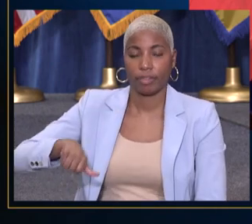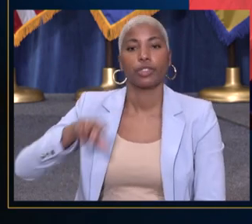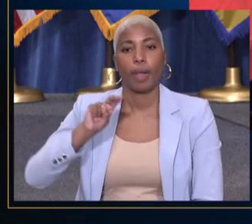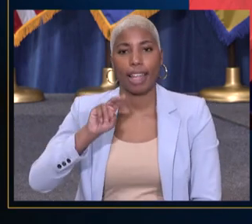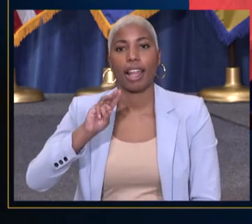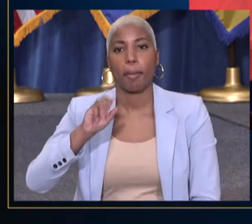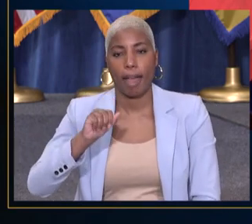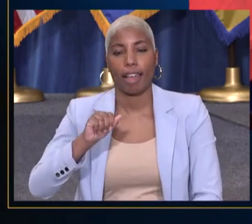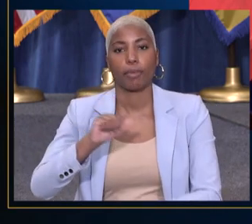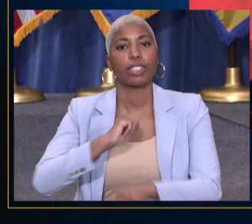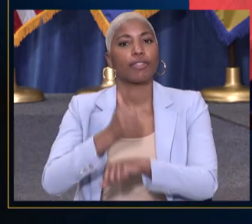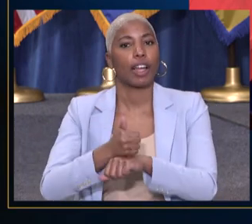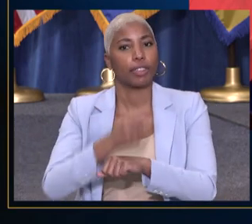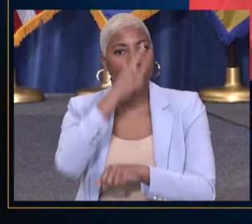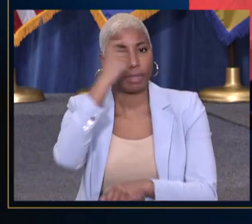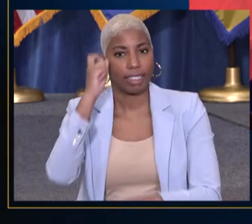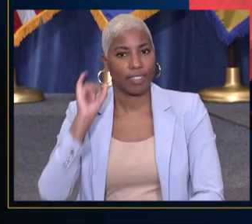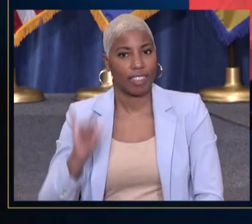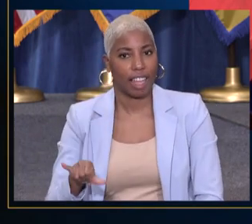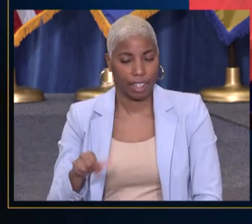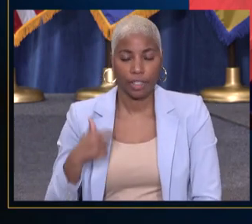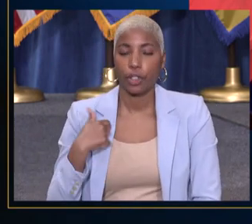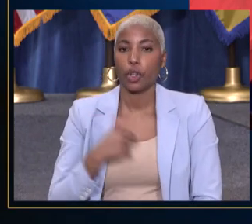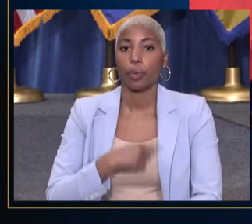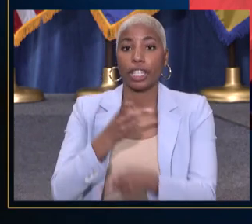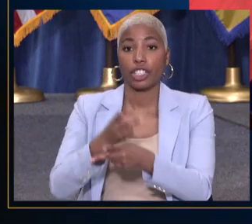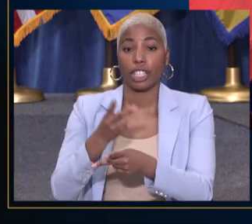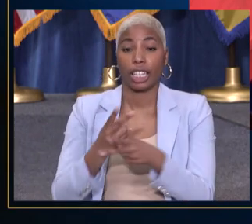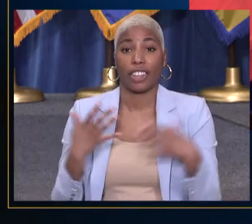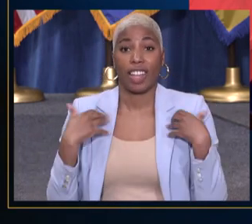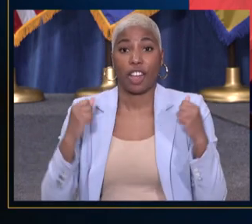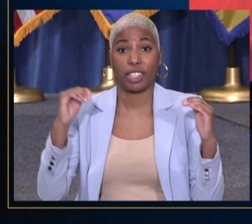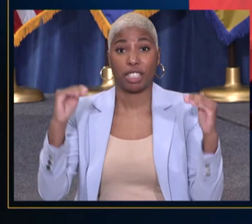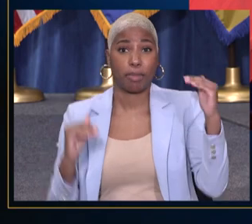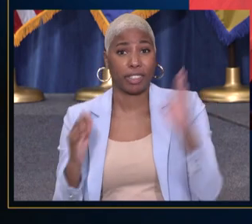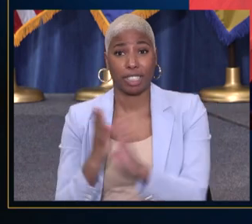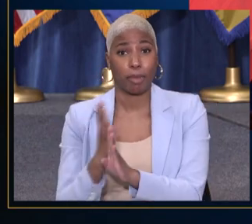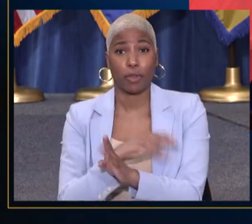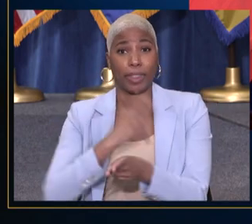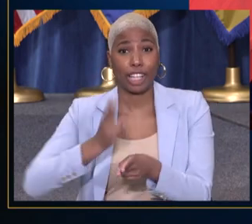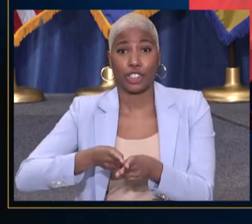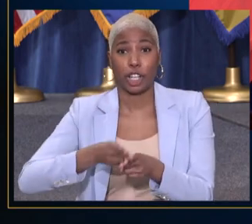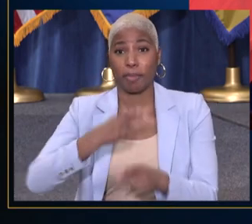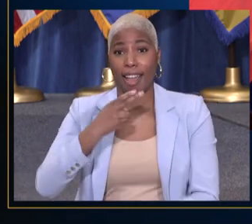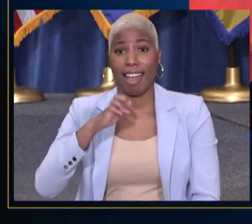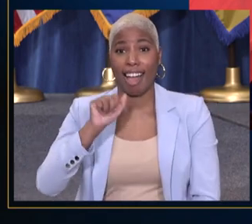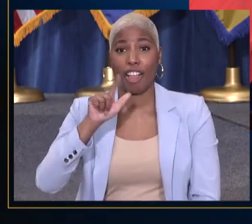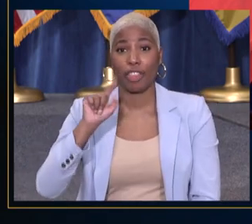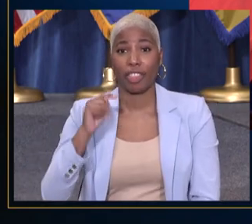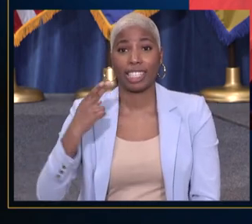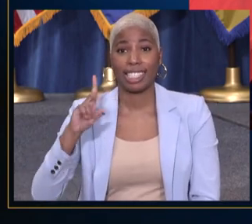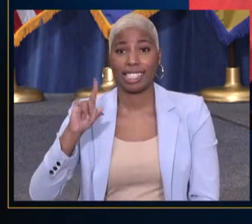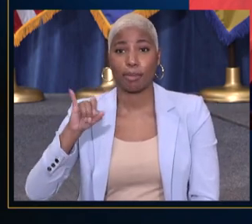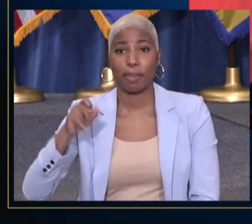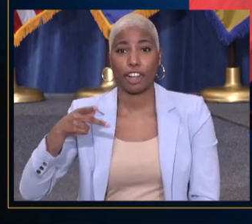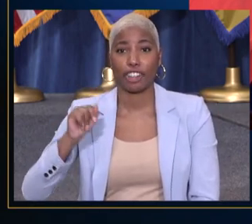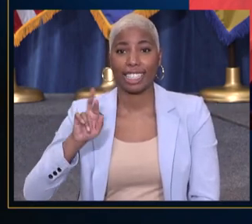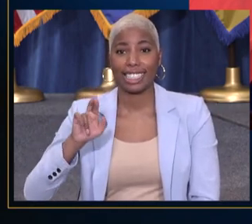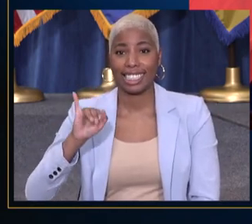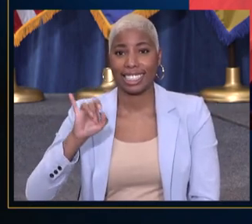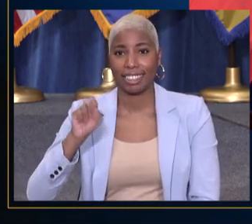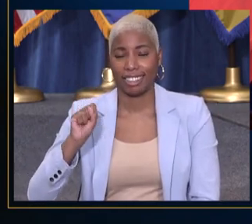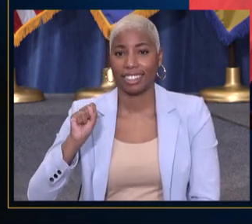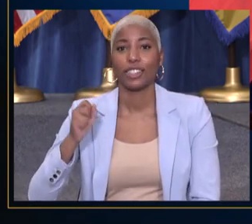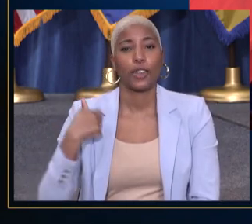founded on. We took care of health disparities before the term health disparities was coined. Right, so we've been taking care of the Black